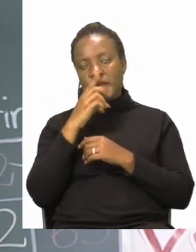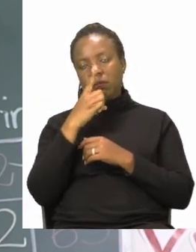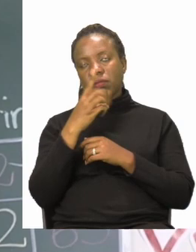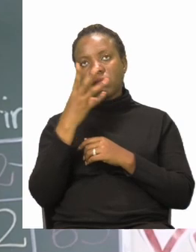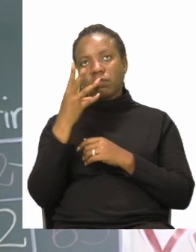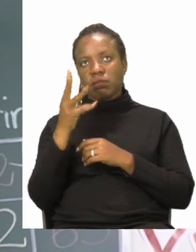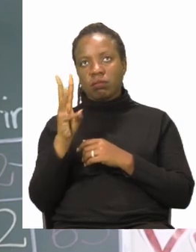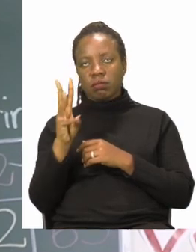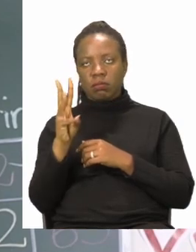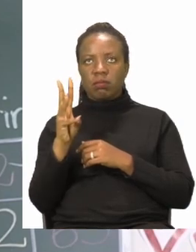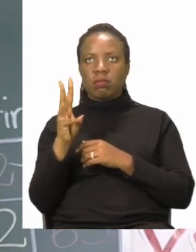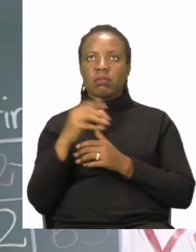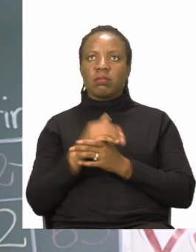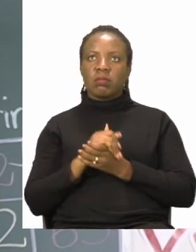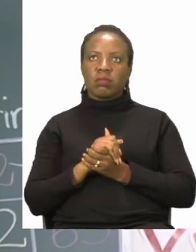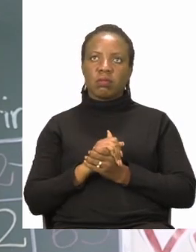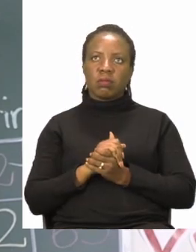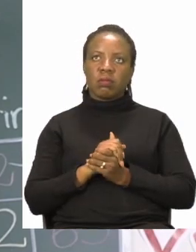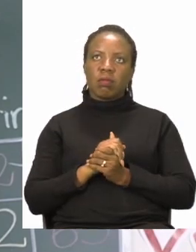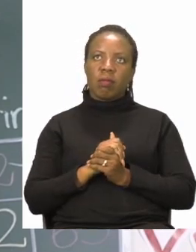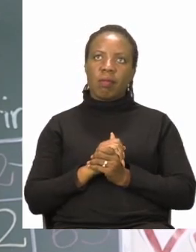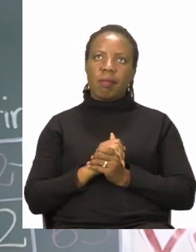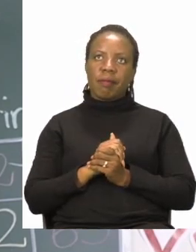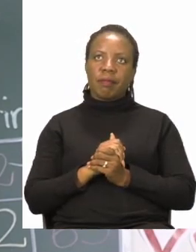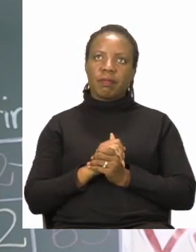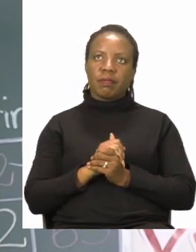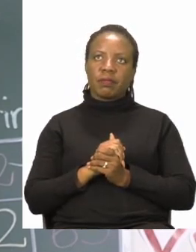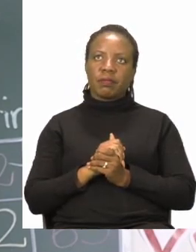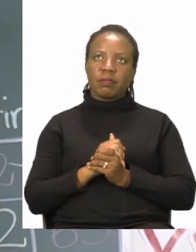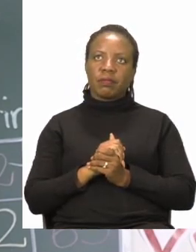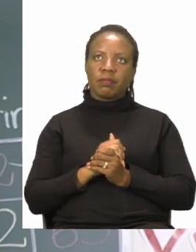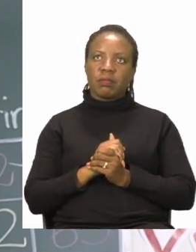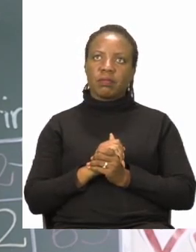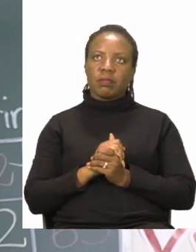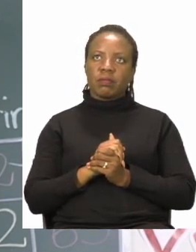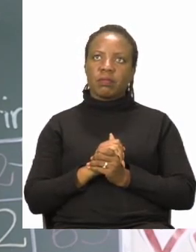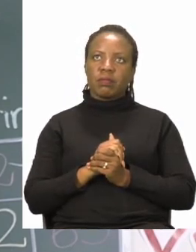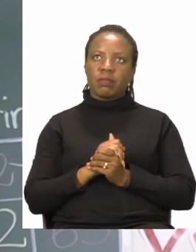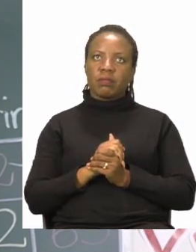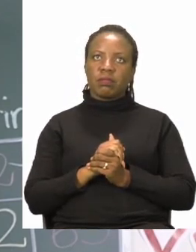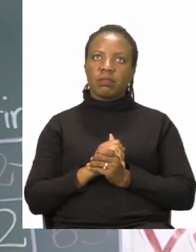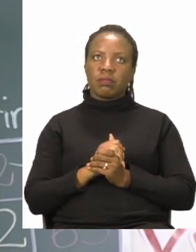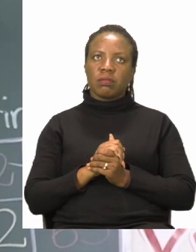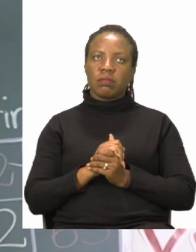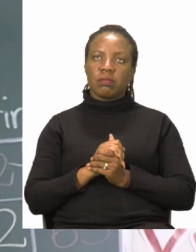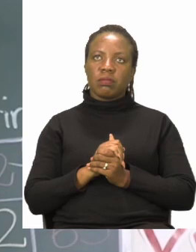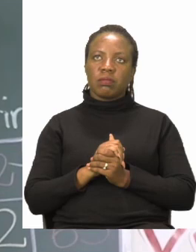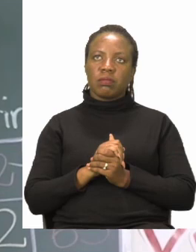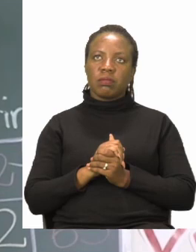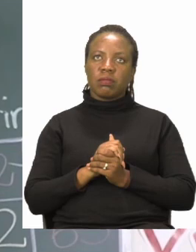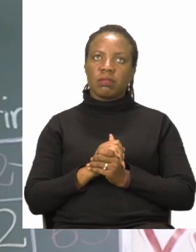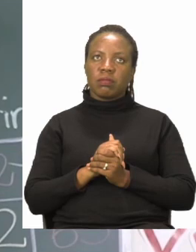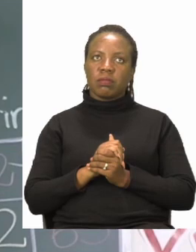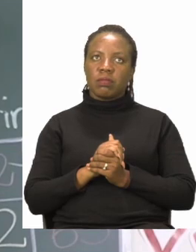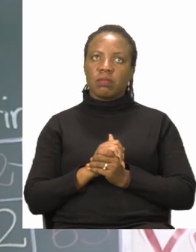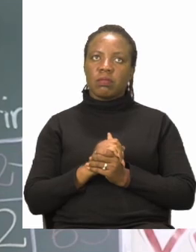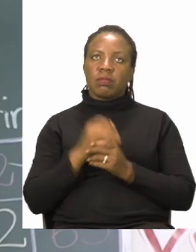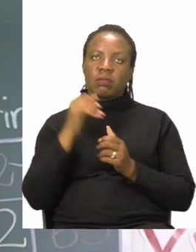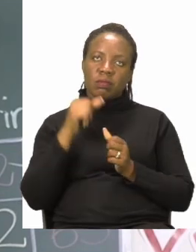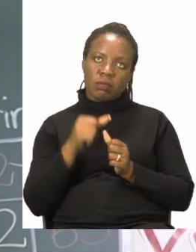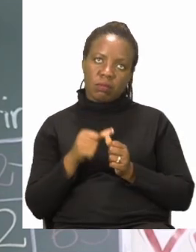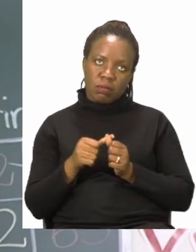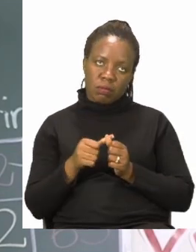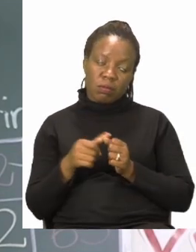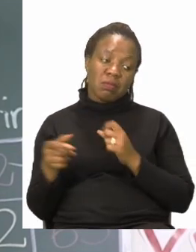1 is 16. Okay, Remember everyone, you can always go back to